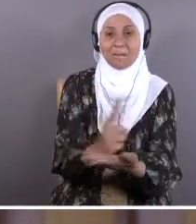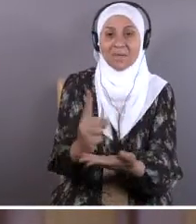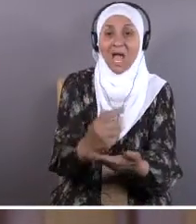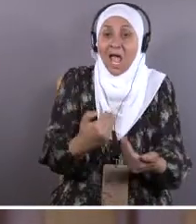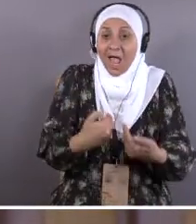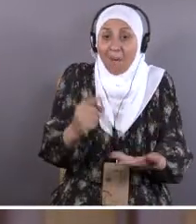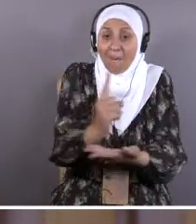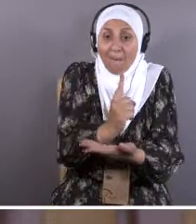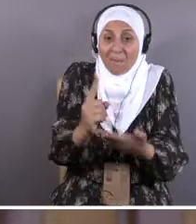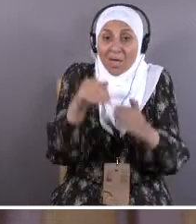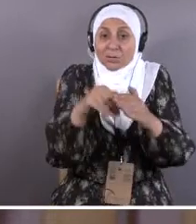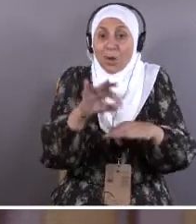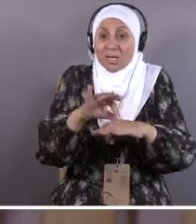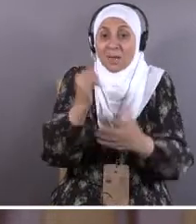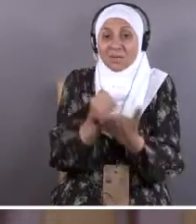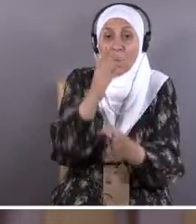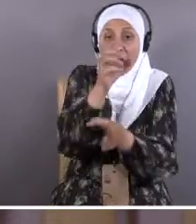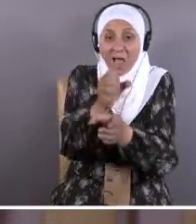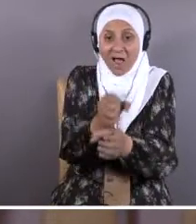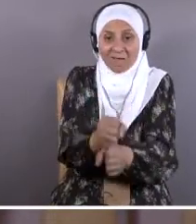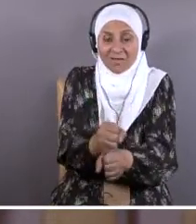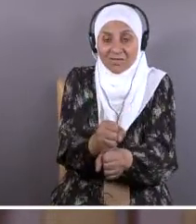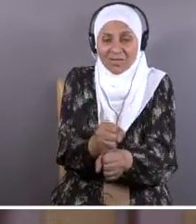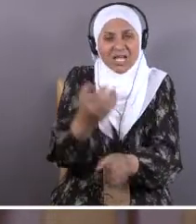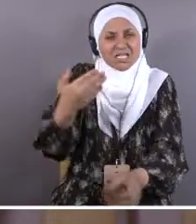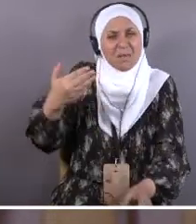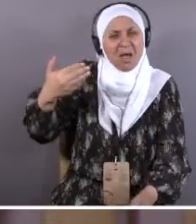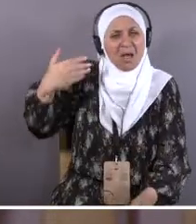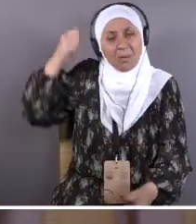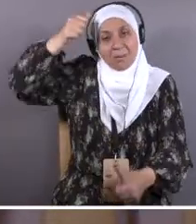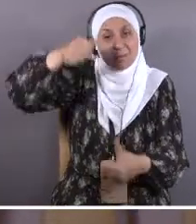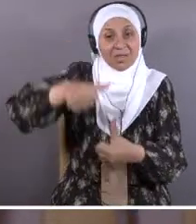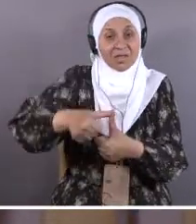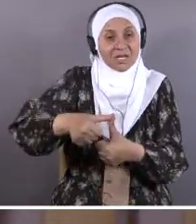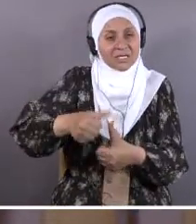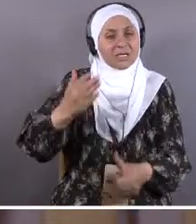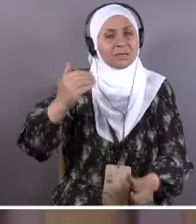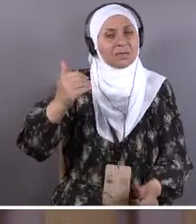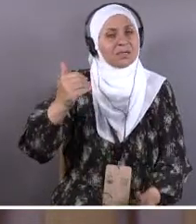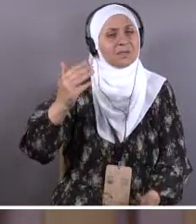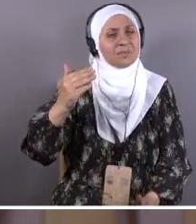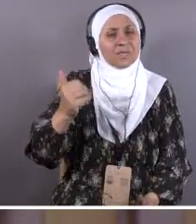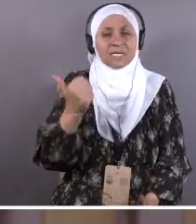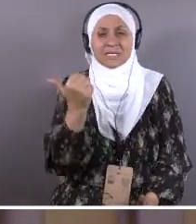sustainability is us. The environment is our environment. So